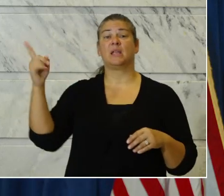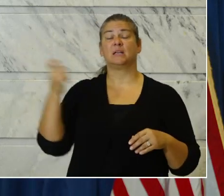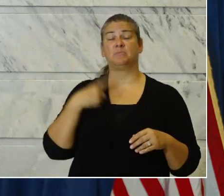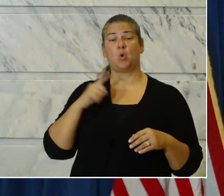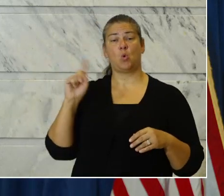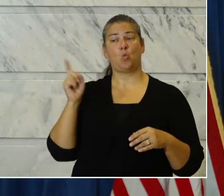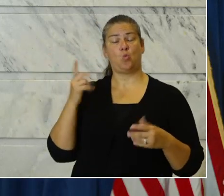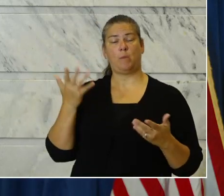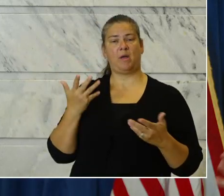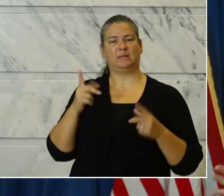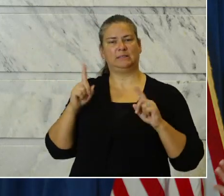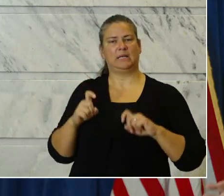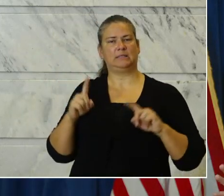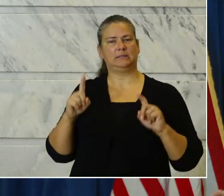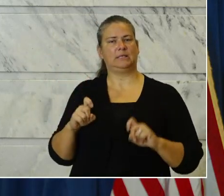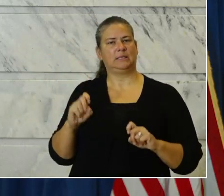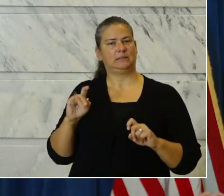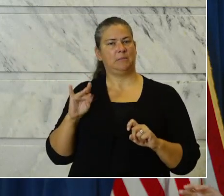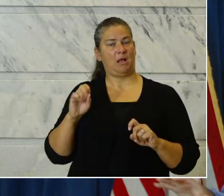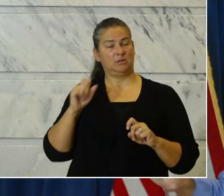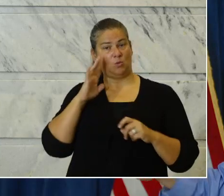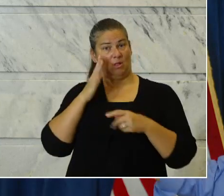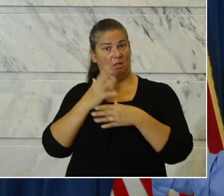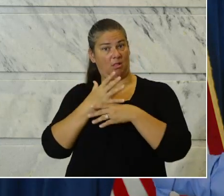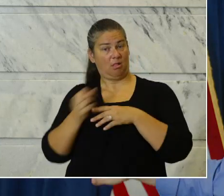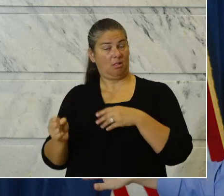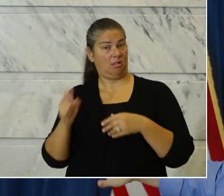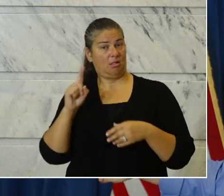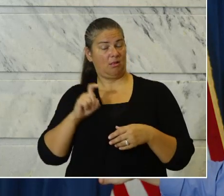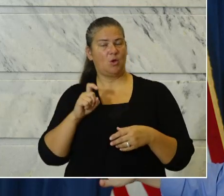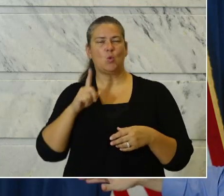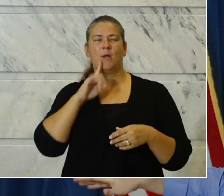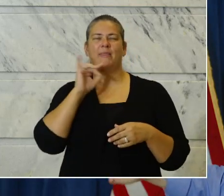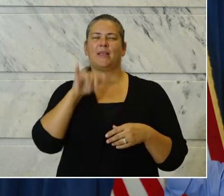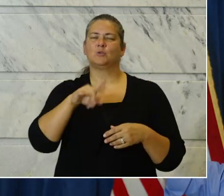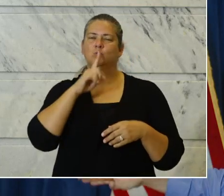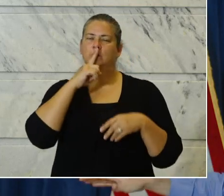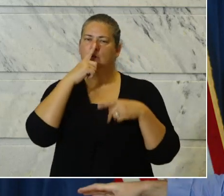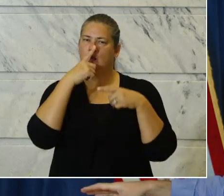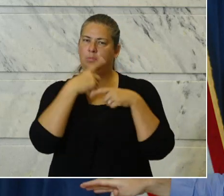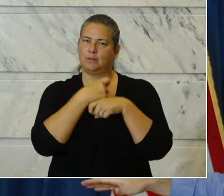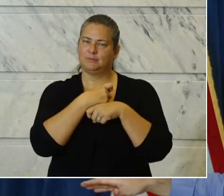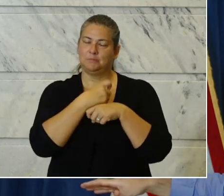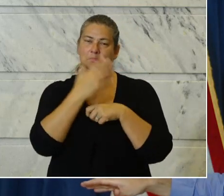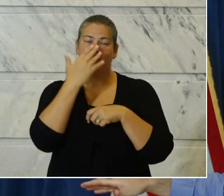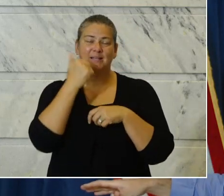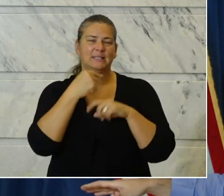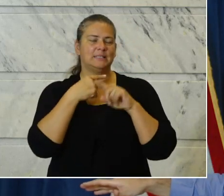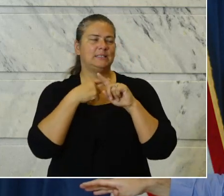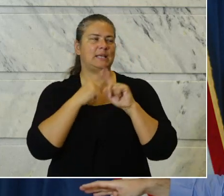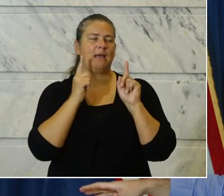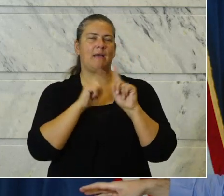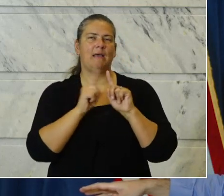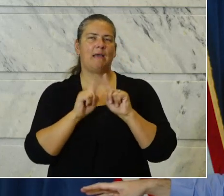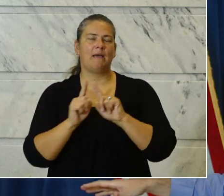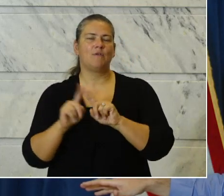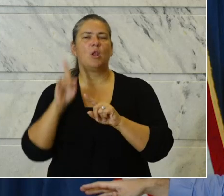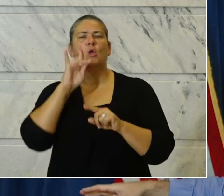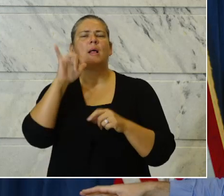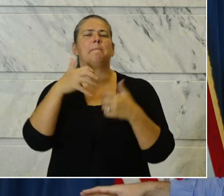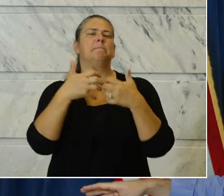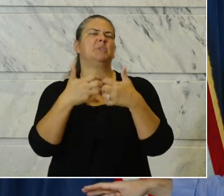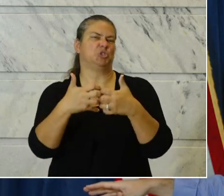supplies? And it ends up being a more complicated question because there are so many different platforms. Think about them as